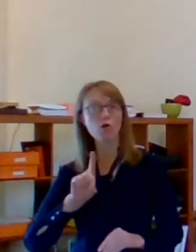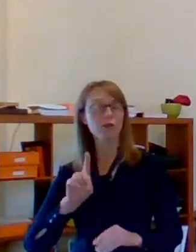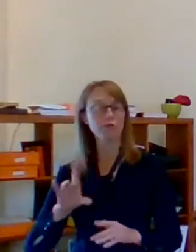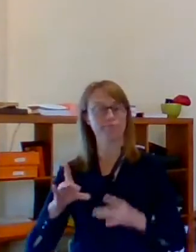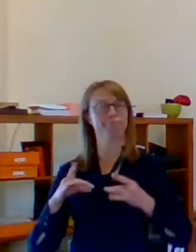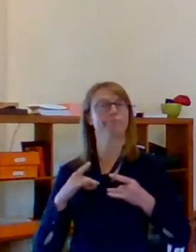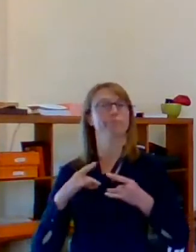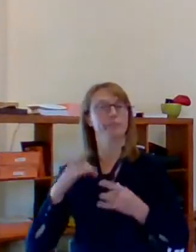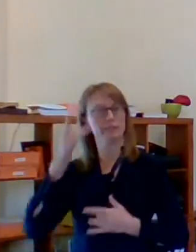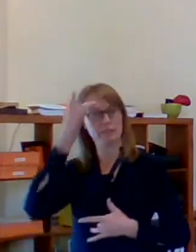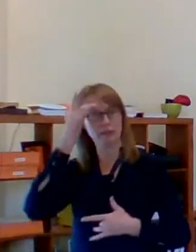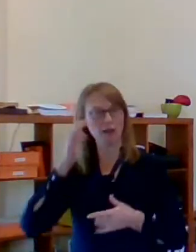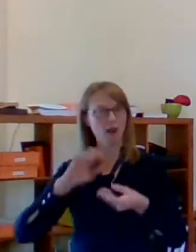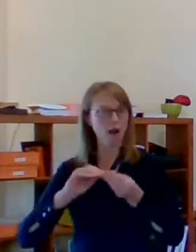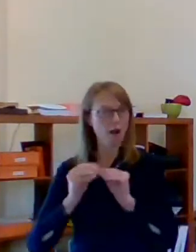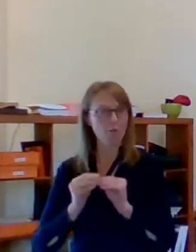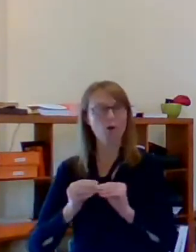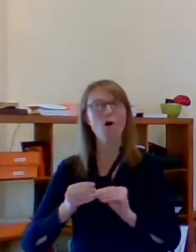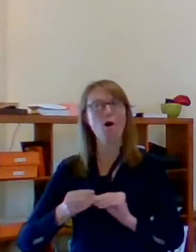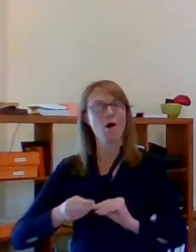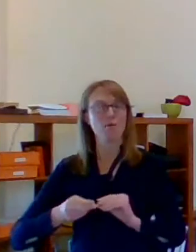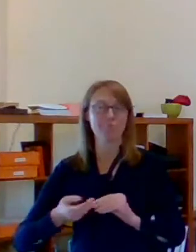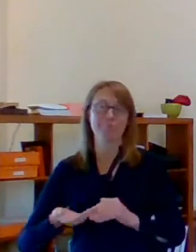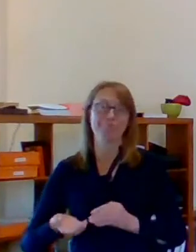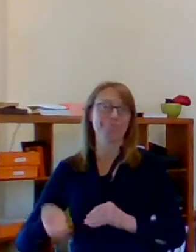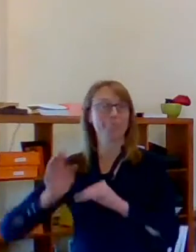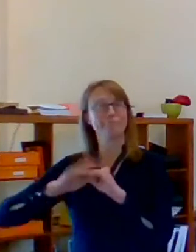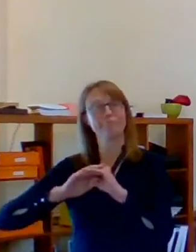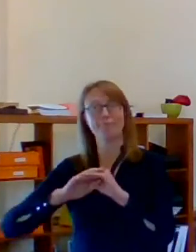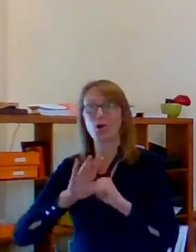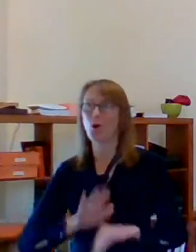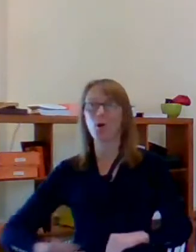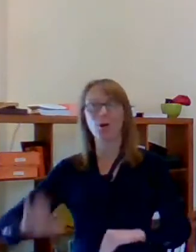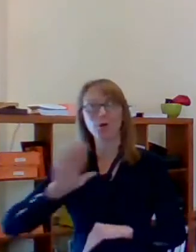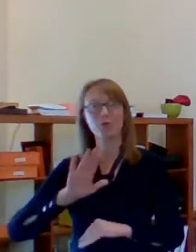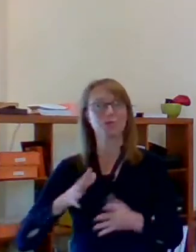seem to be in a third upswing, and